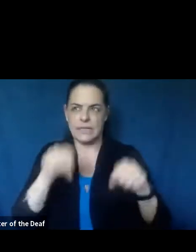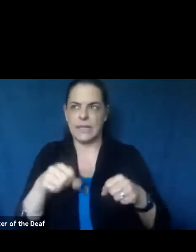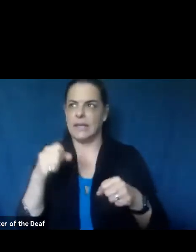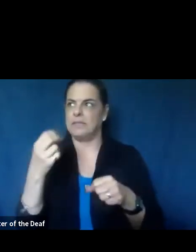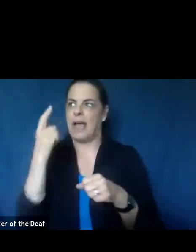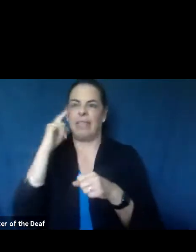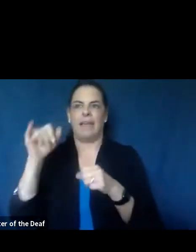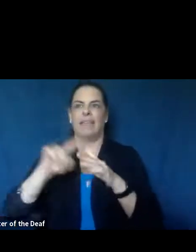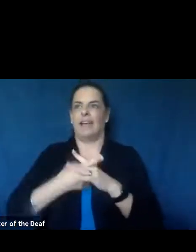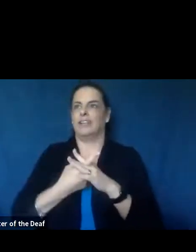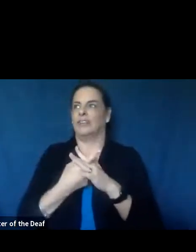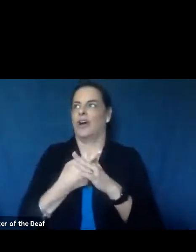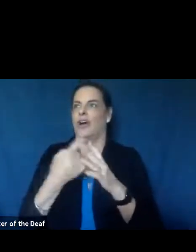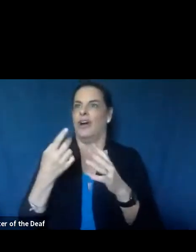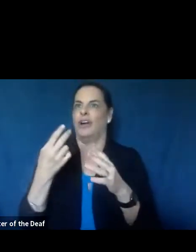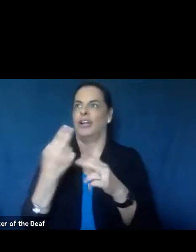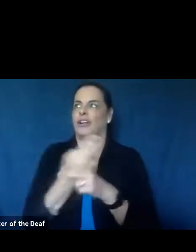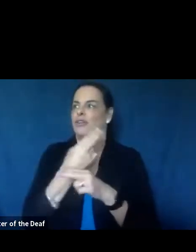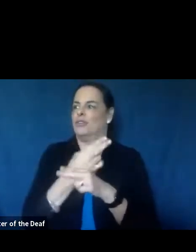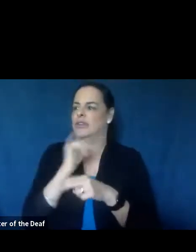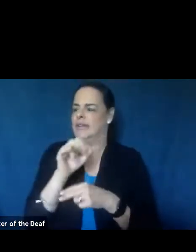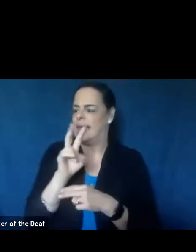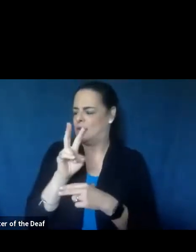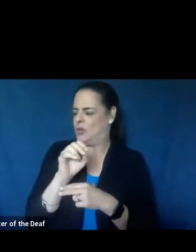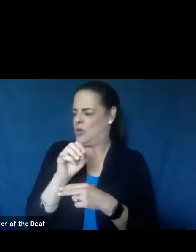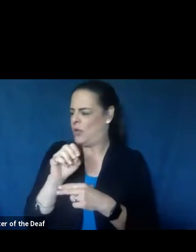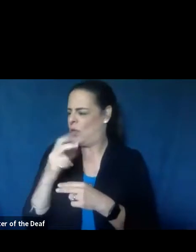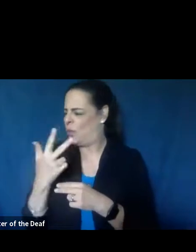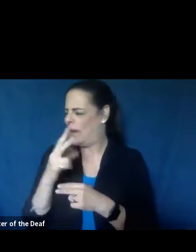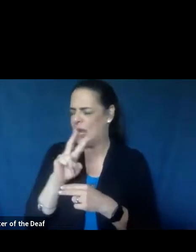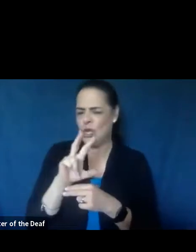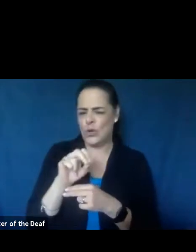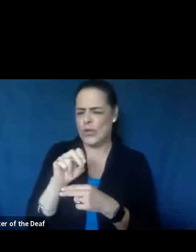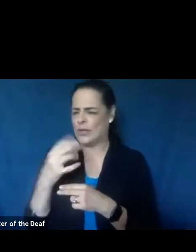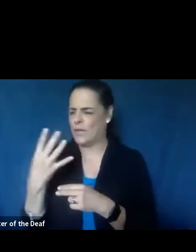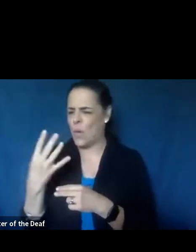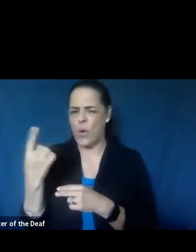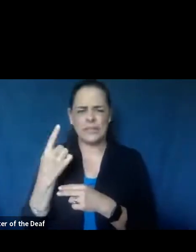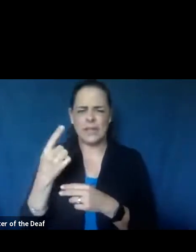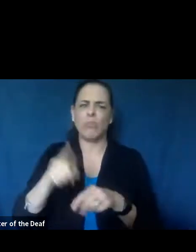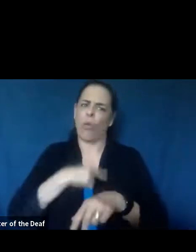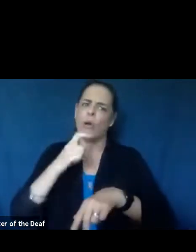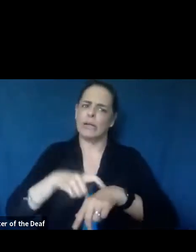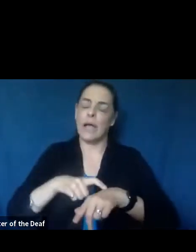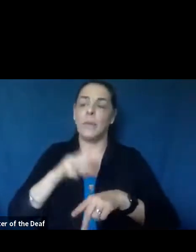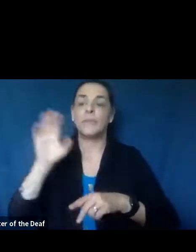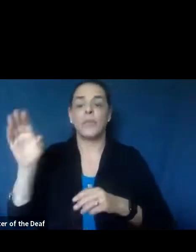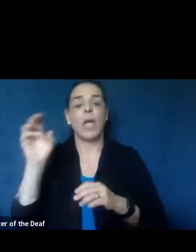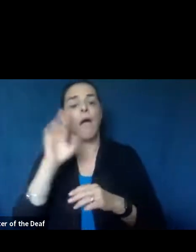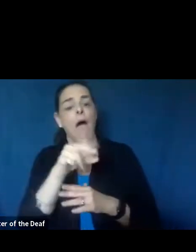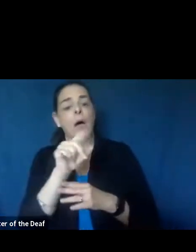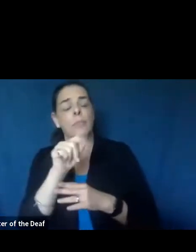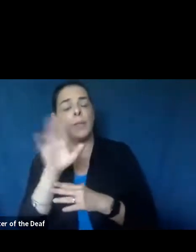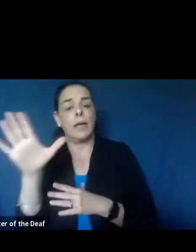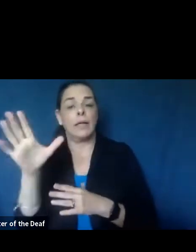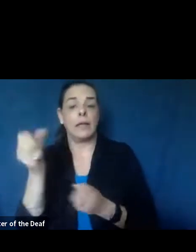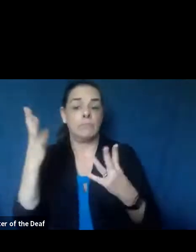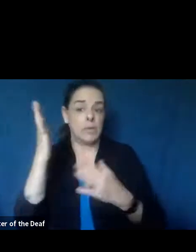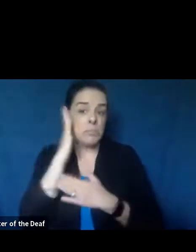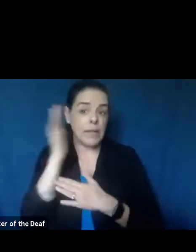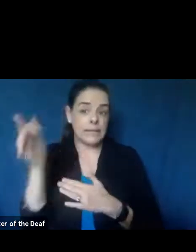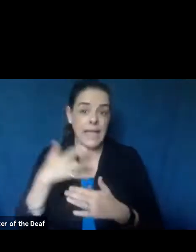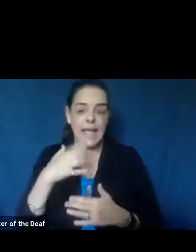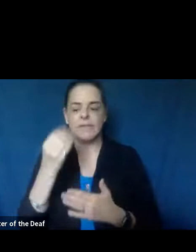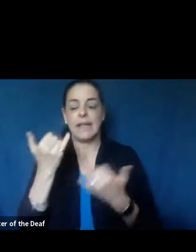started rolling it out in maybe 2003, 2004. And so they update their bed availability and some different specific information now